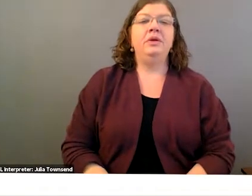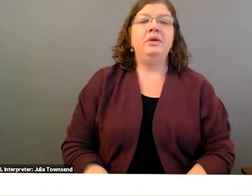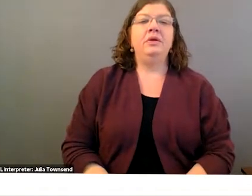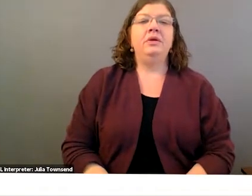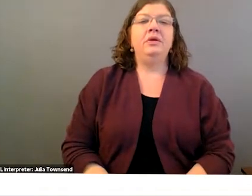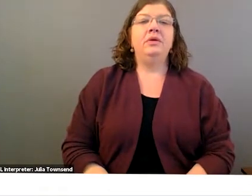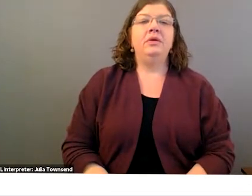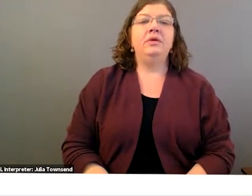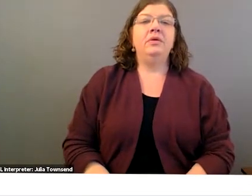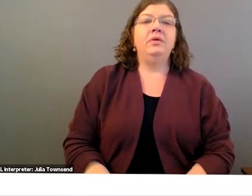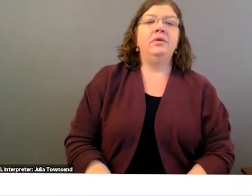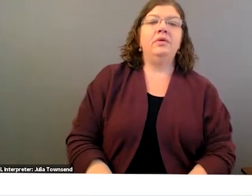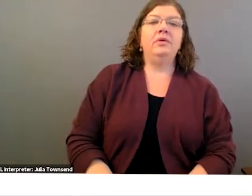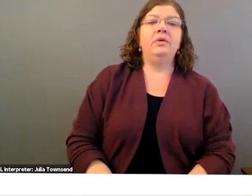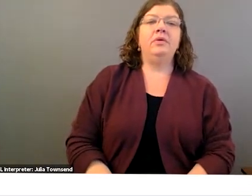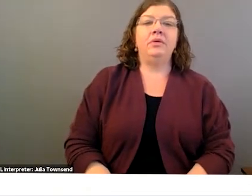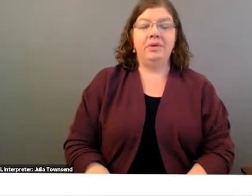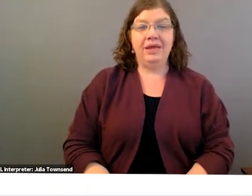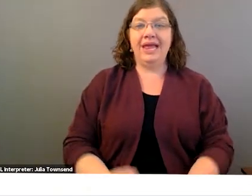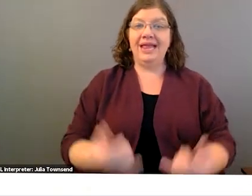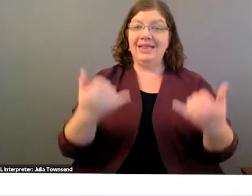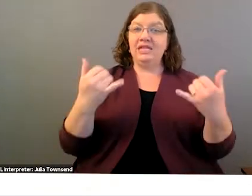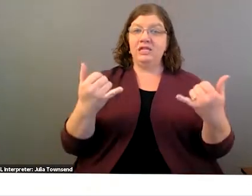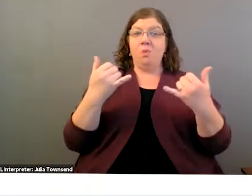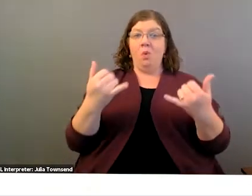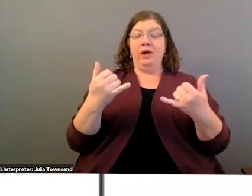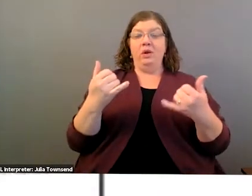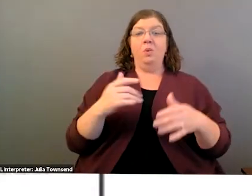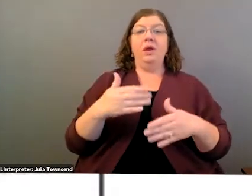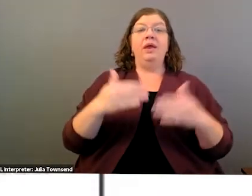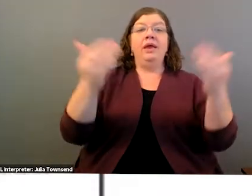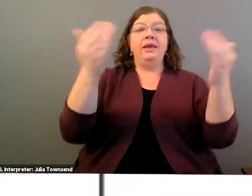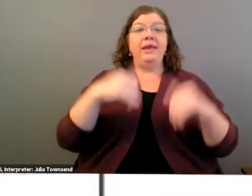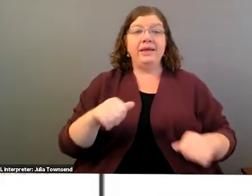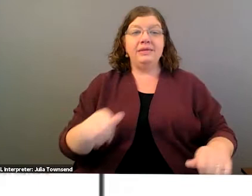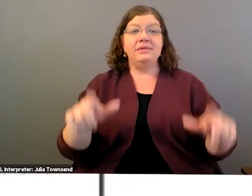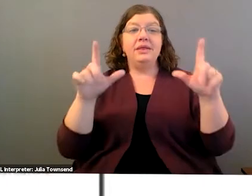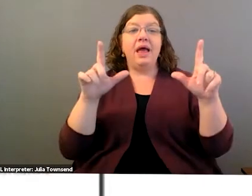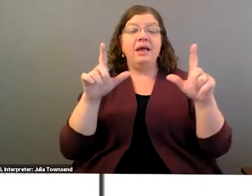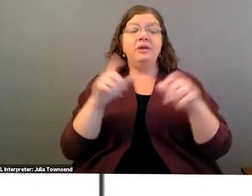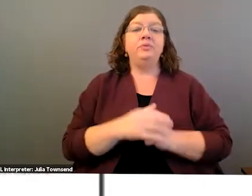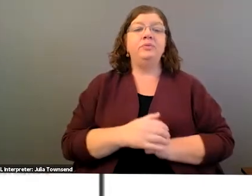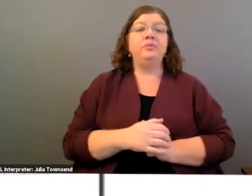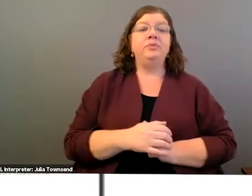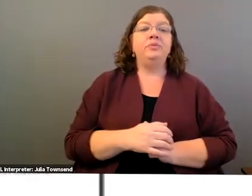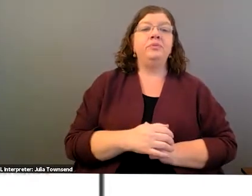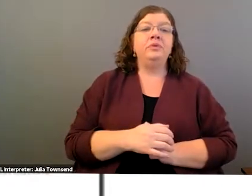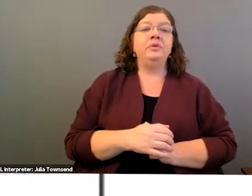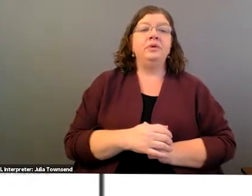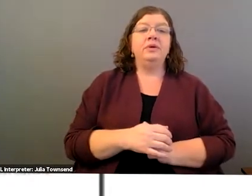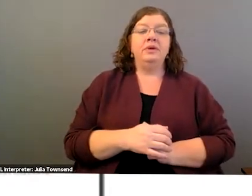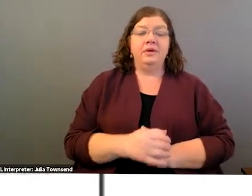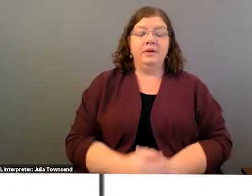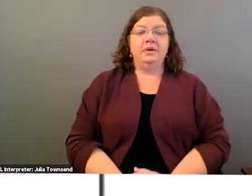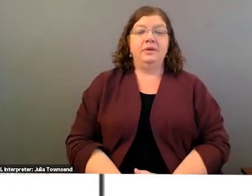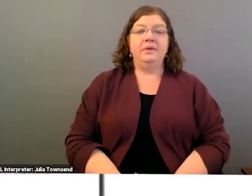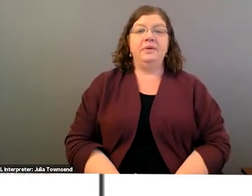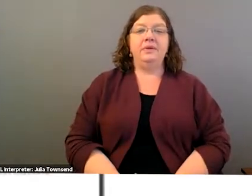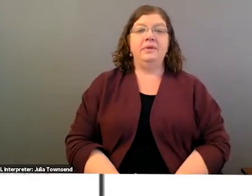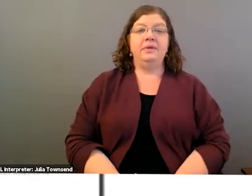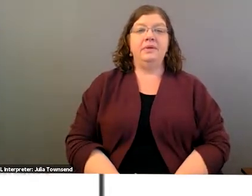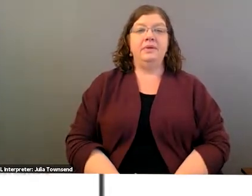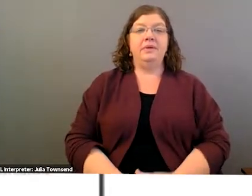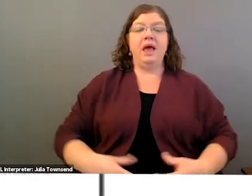At this point, I'd like to go ahead, next slide, and ask Susan